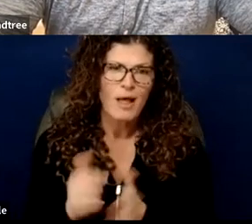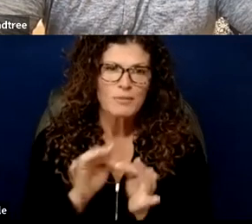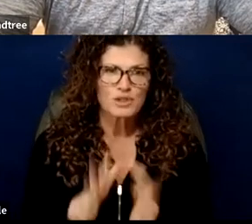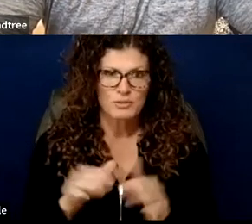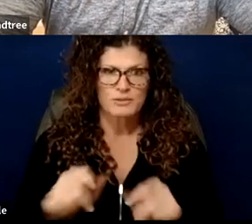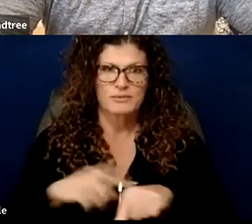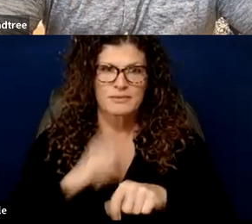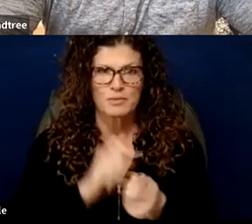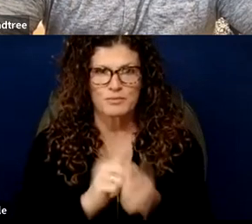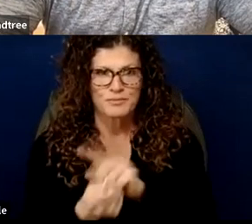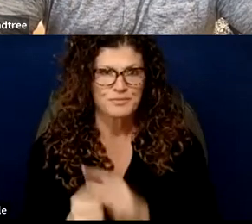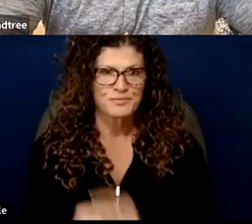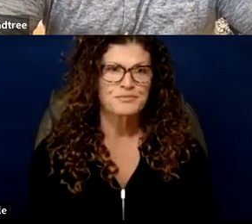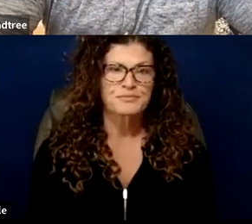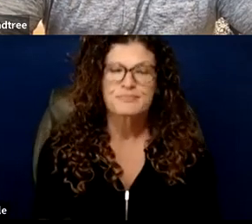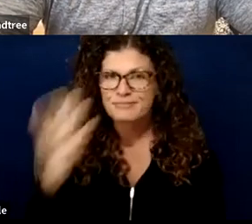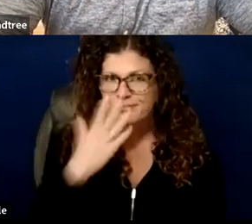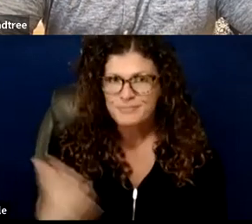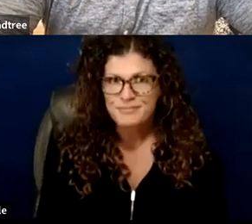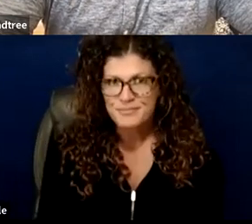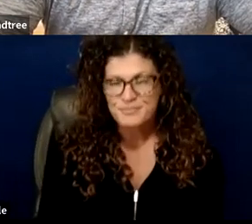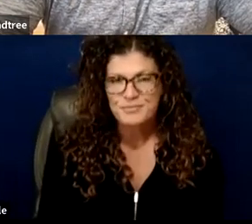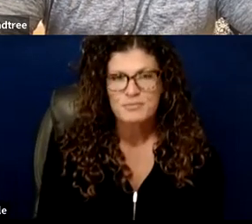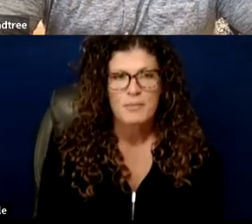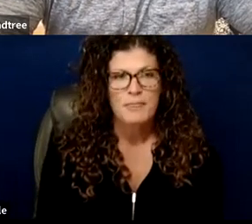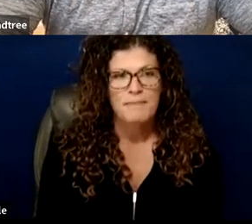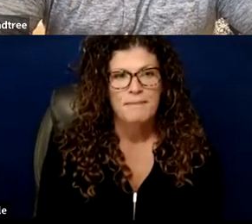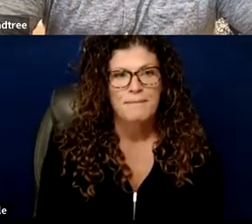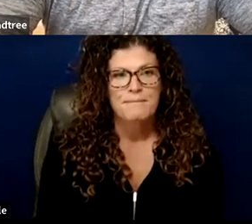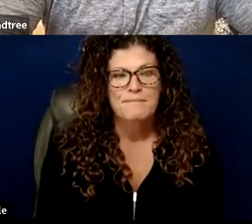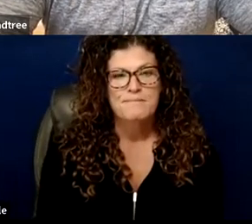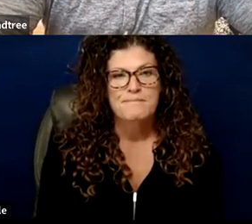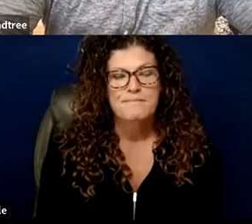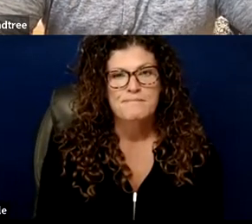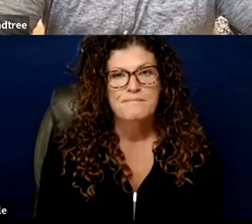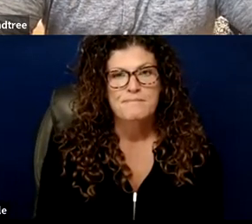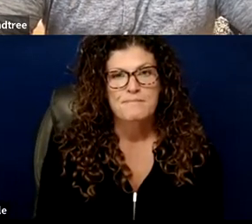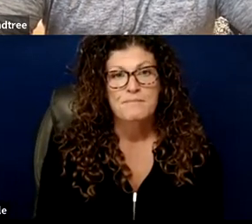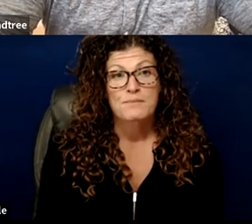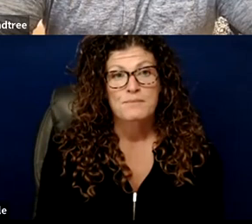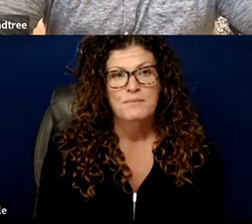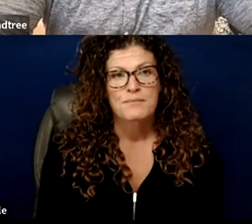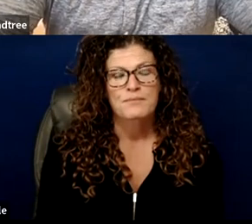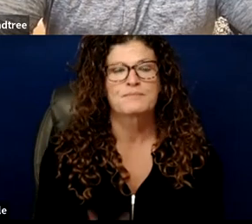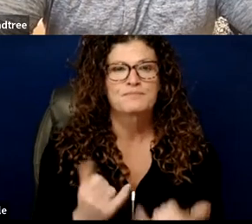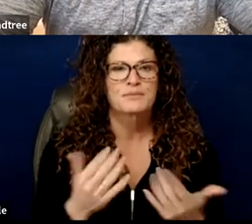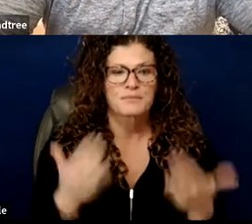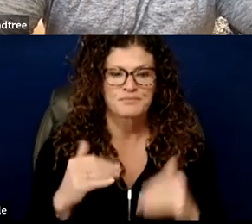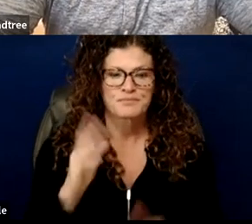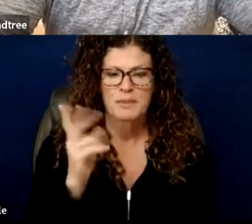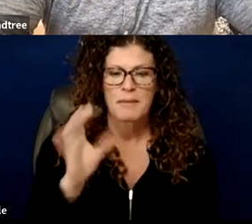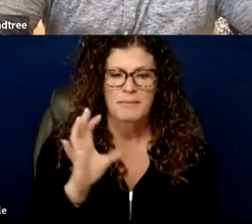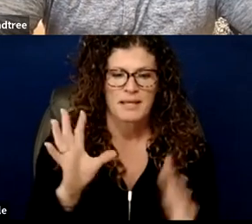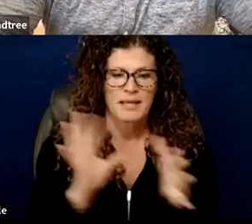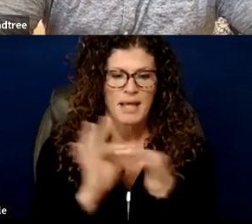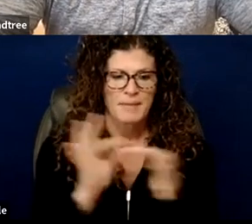interpreters. All right, thank you very much. We will now move on to the public comments part of